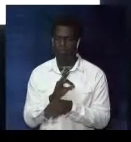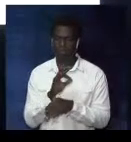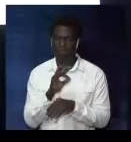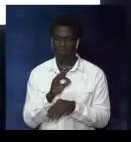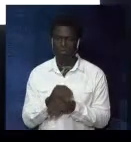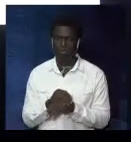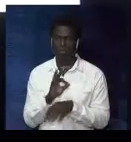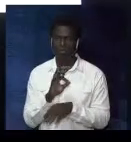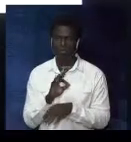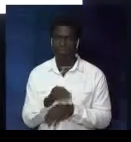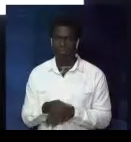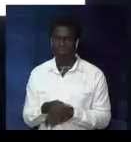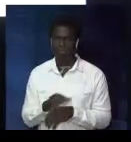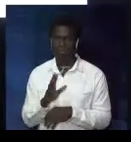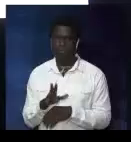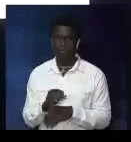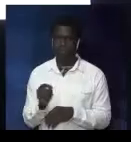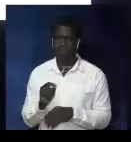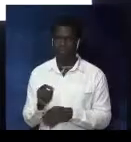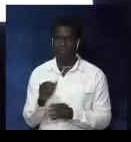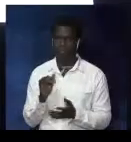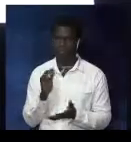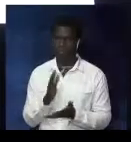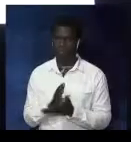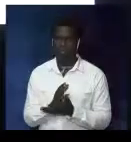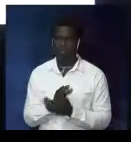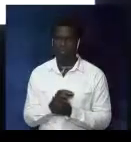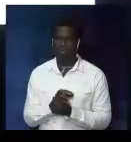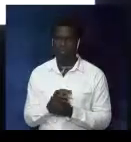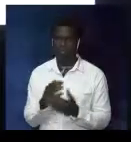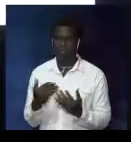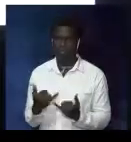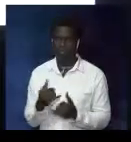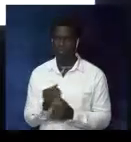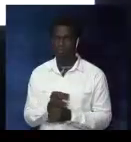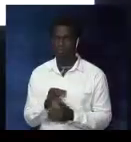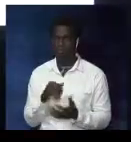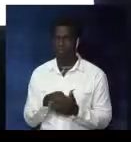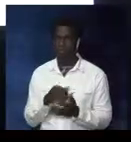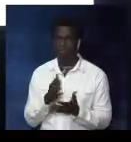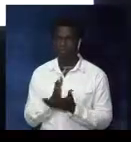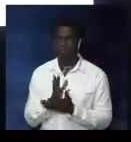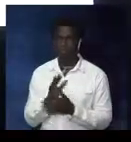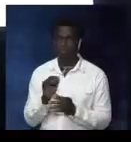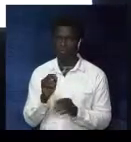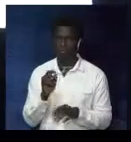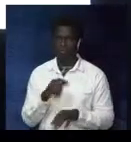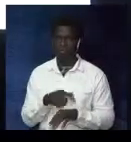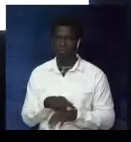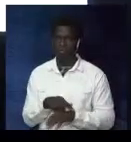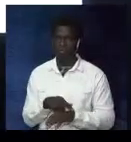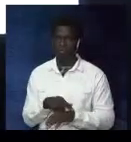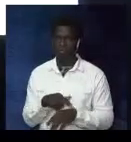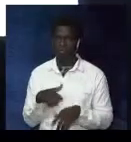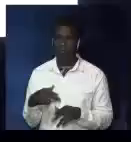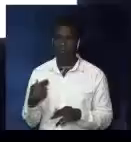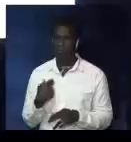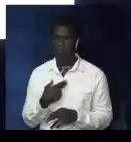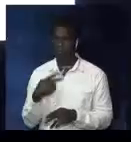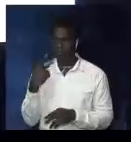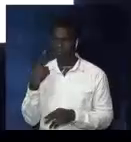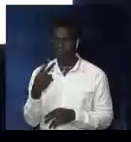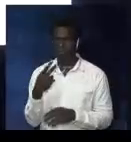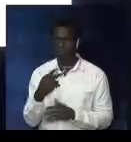Fahrenheit. Your pens down. Now it's correction time. Let's